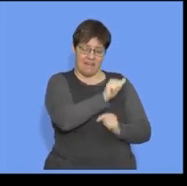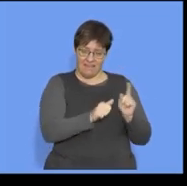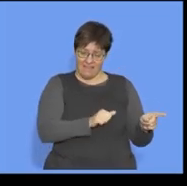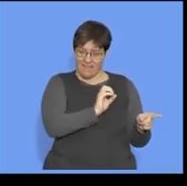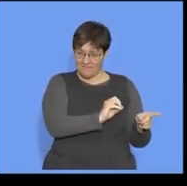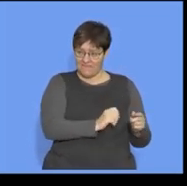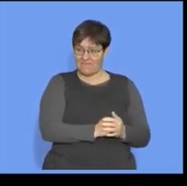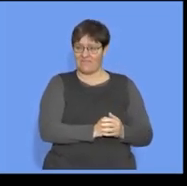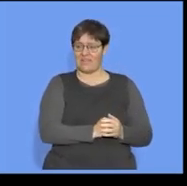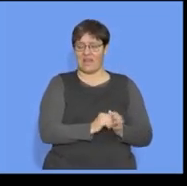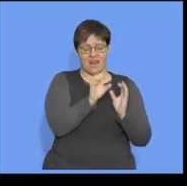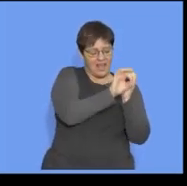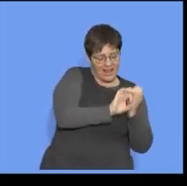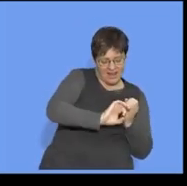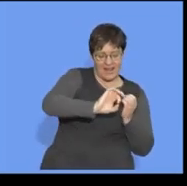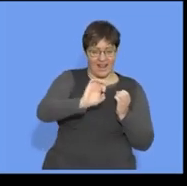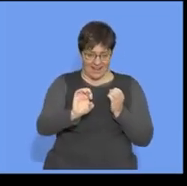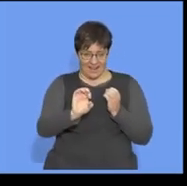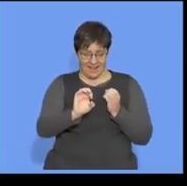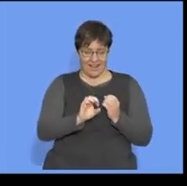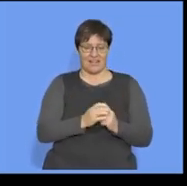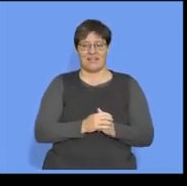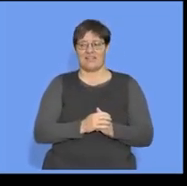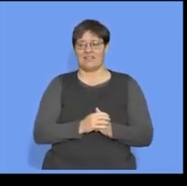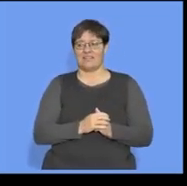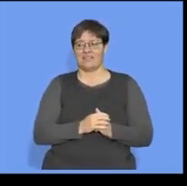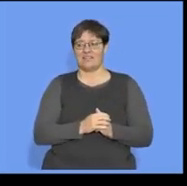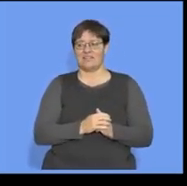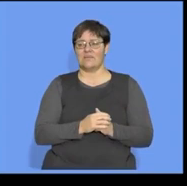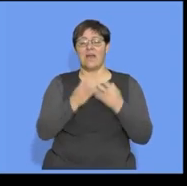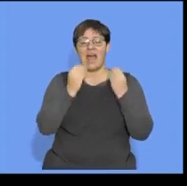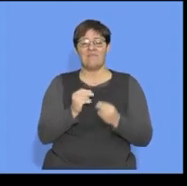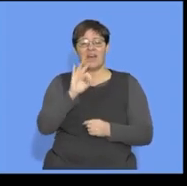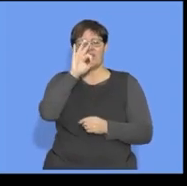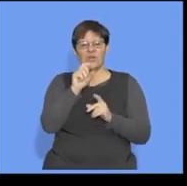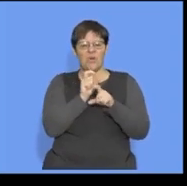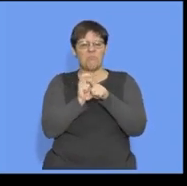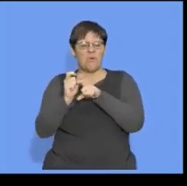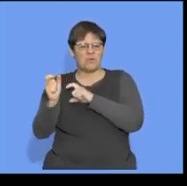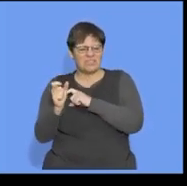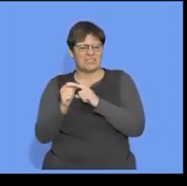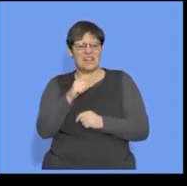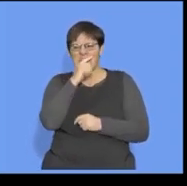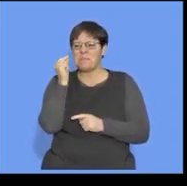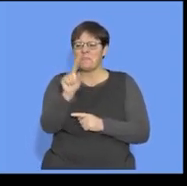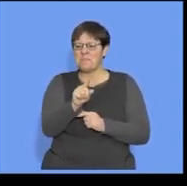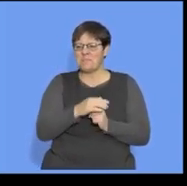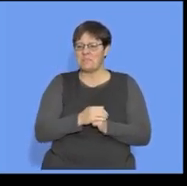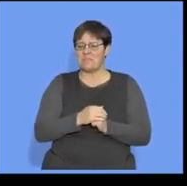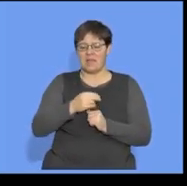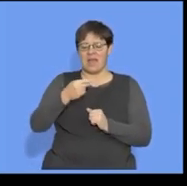And we've got this, the canal, ear canal. We've got the three bones here that are called